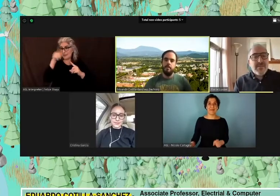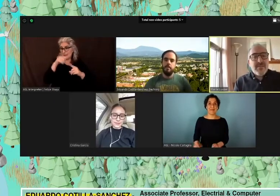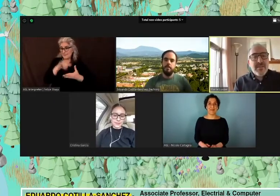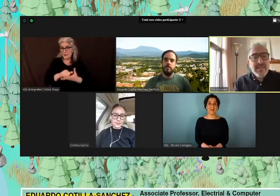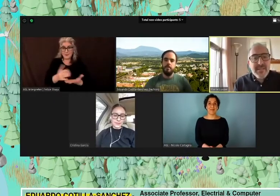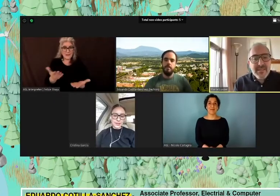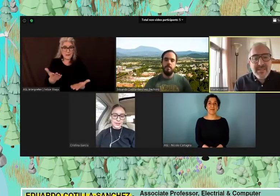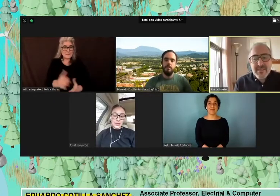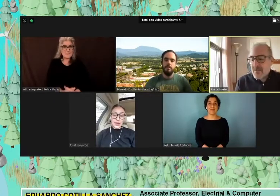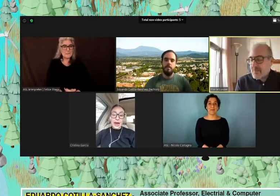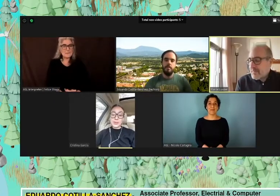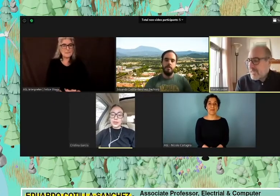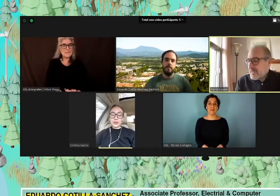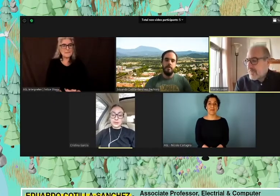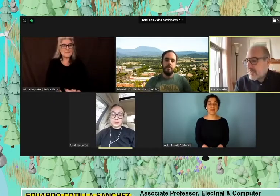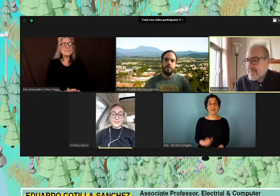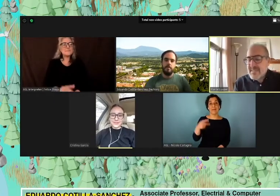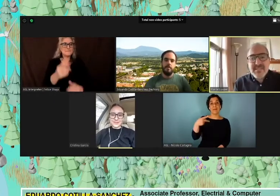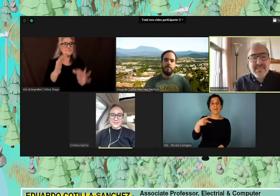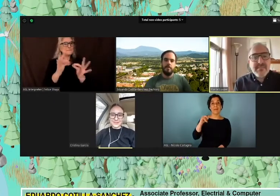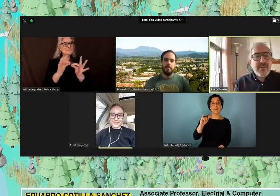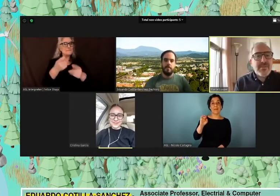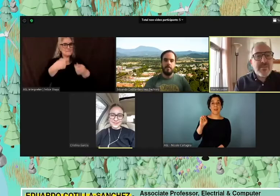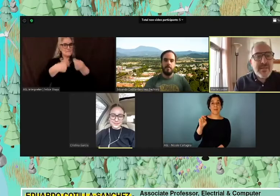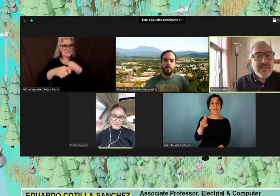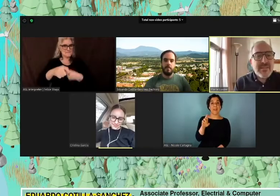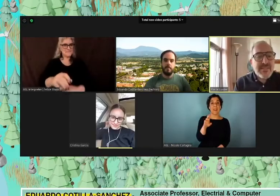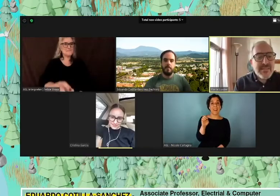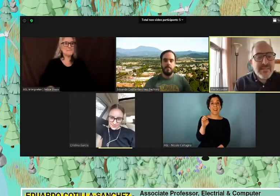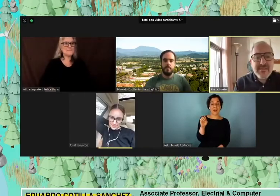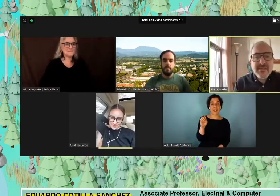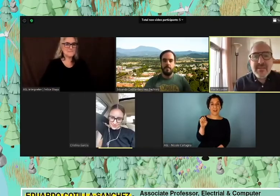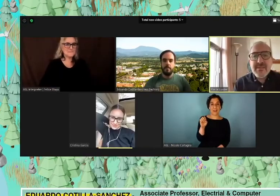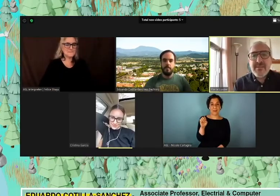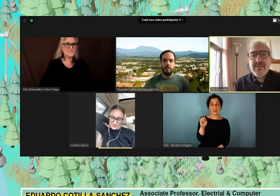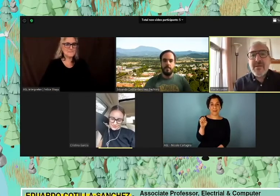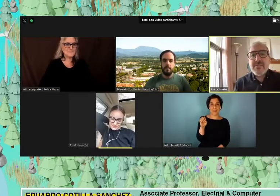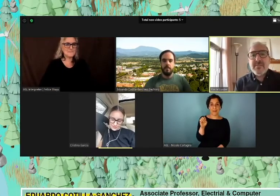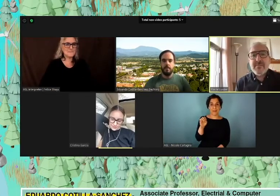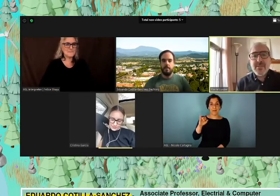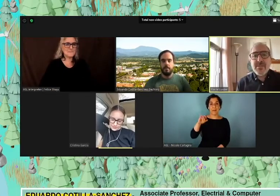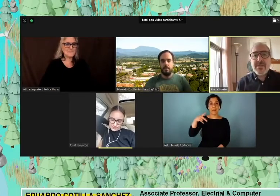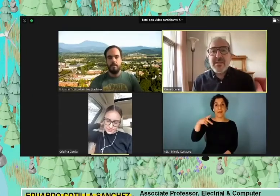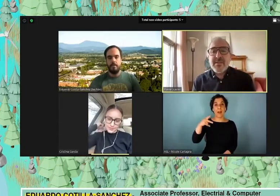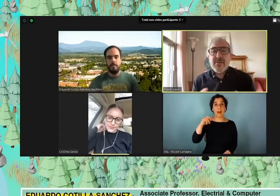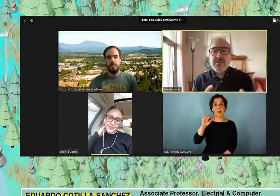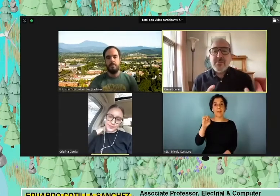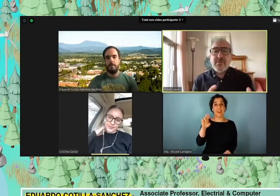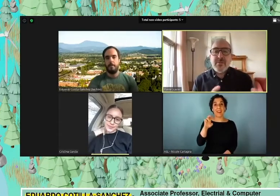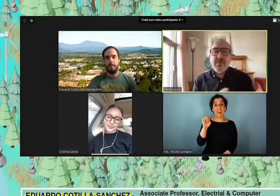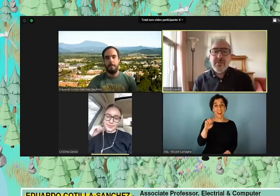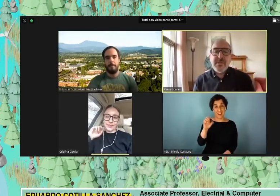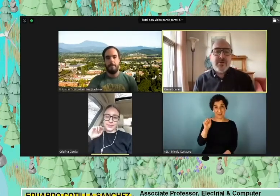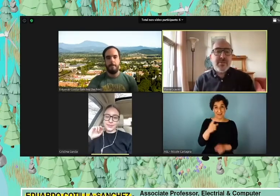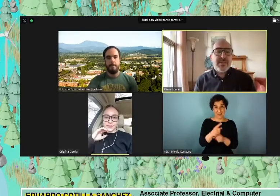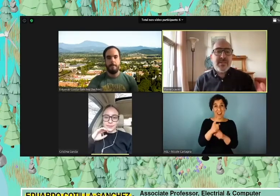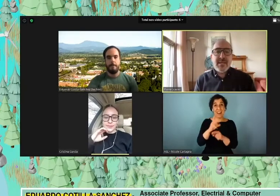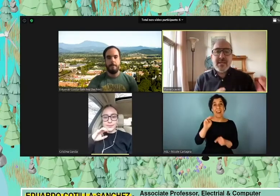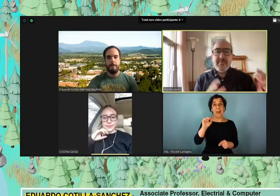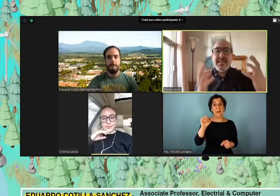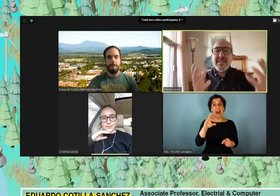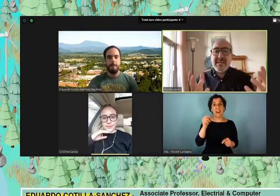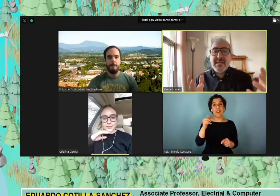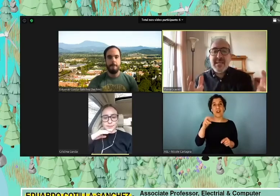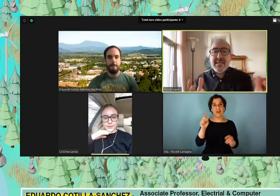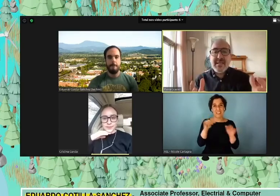It's certainly that, the microgrid system also, I think this is, as you mentioned, and also local energy